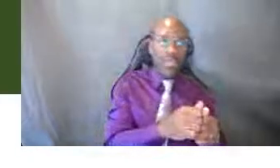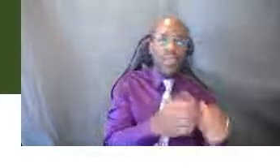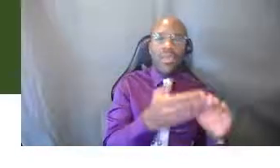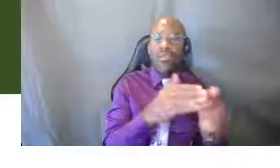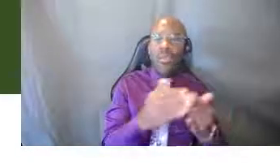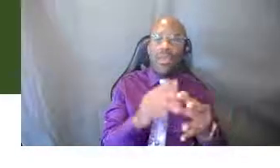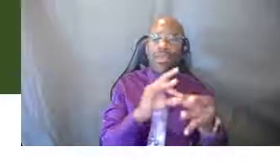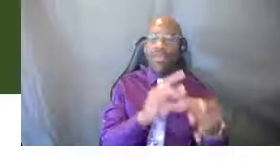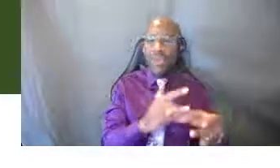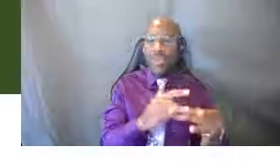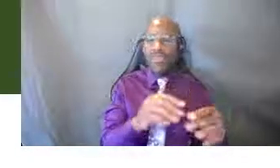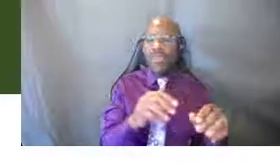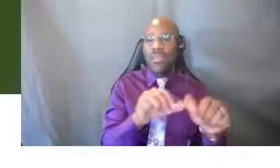prevention.